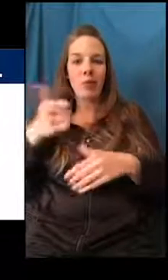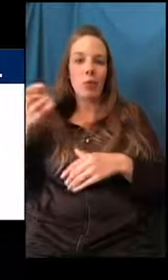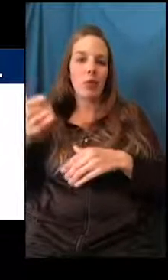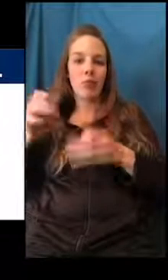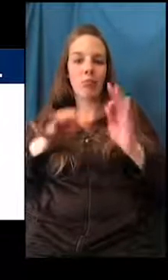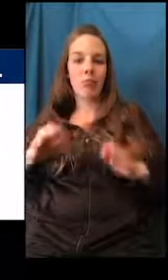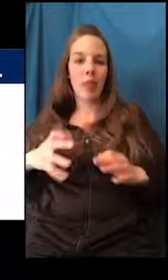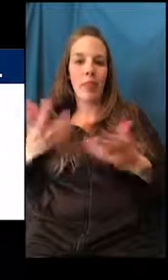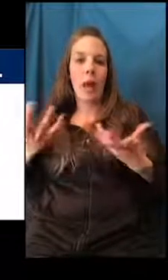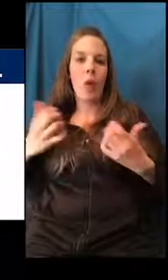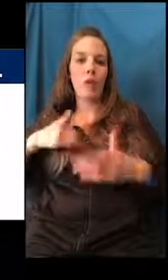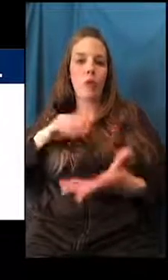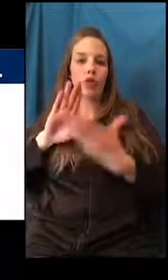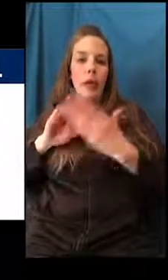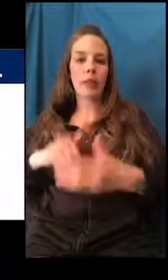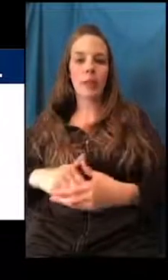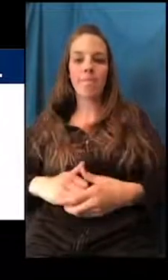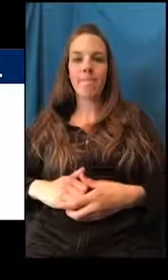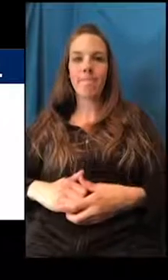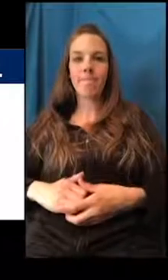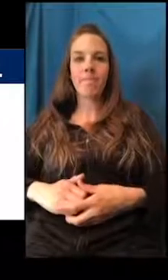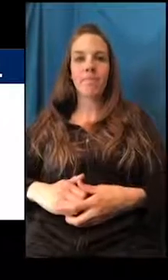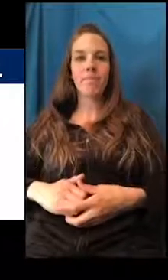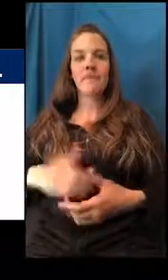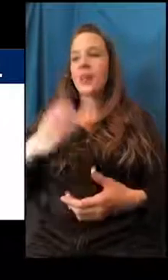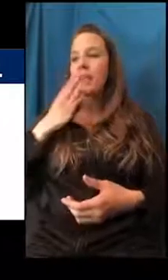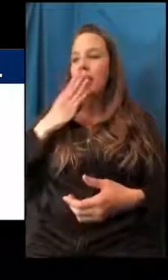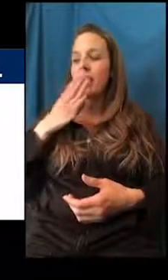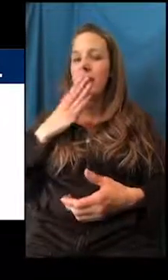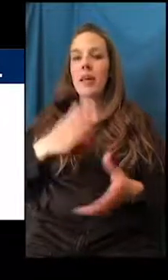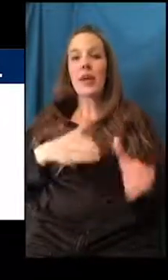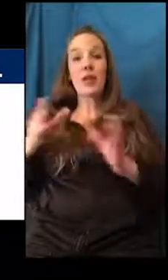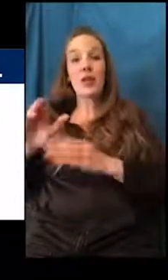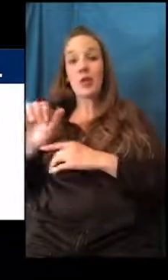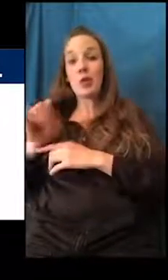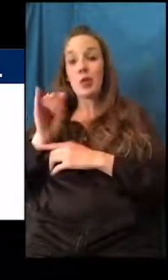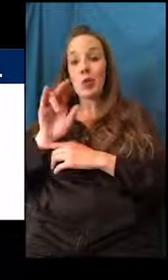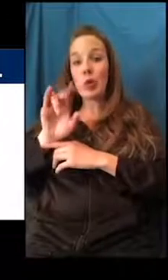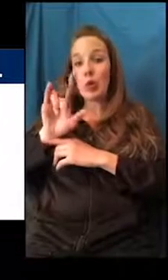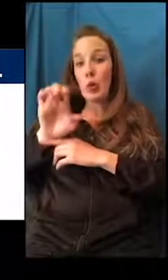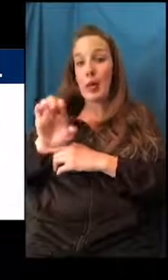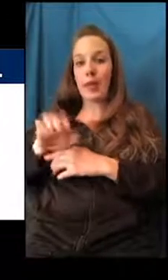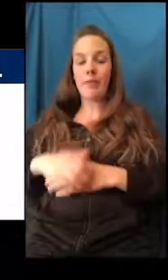address. Very good. How about Julie?